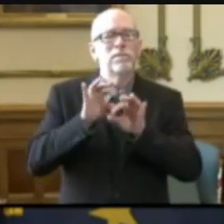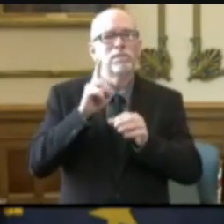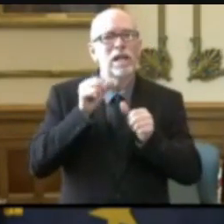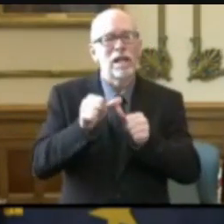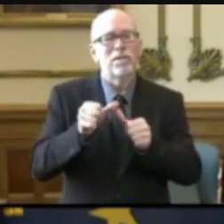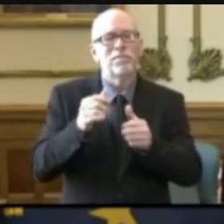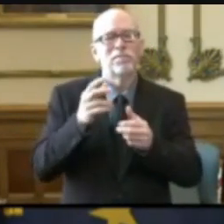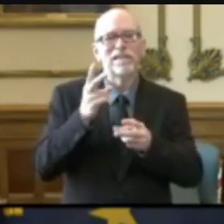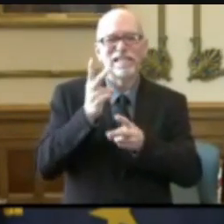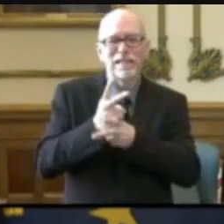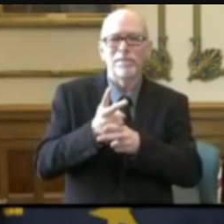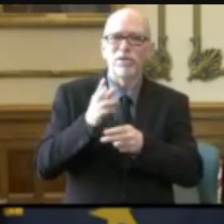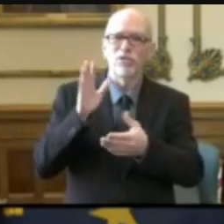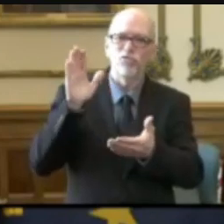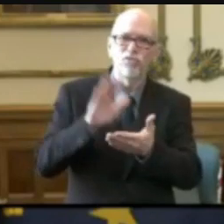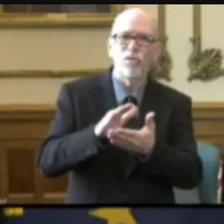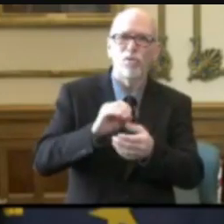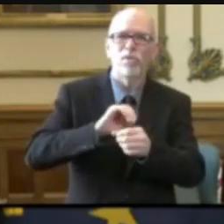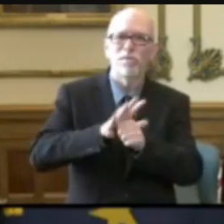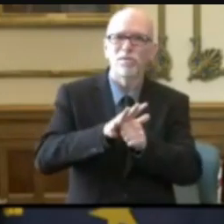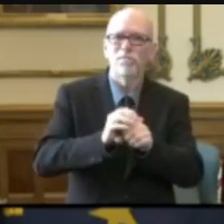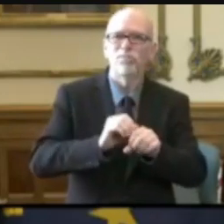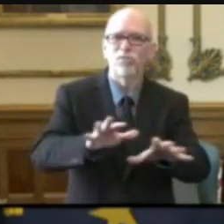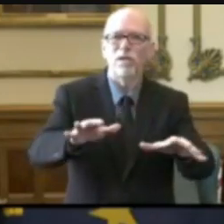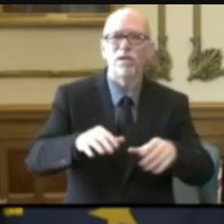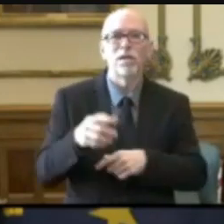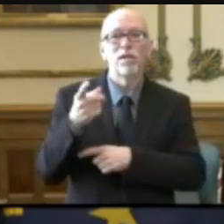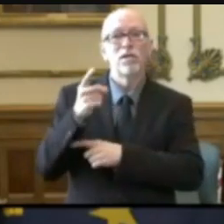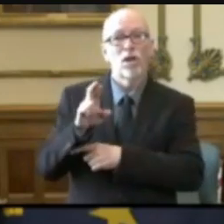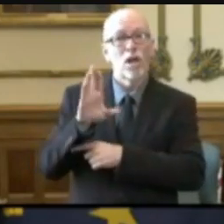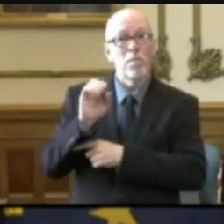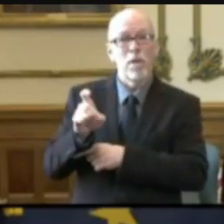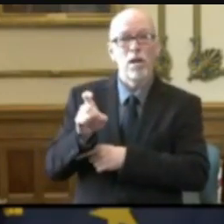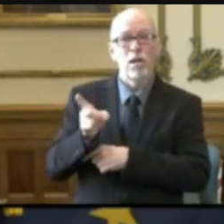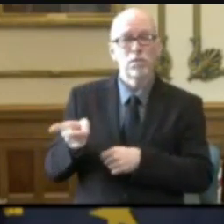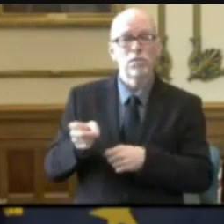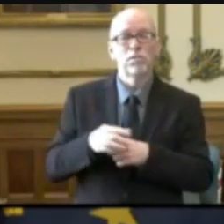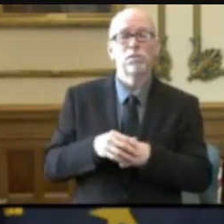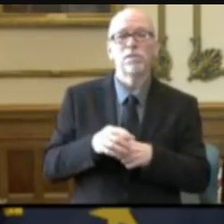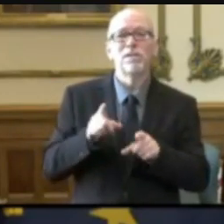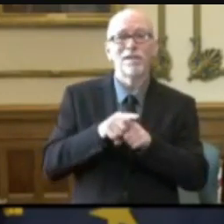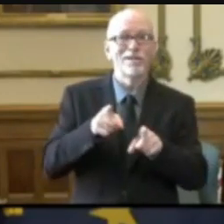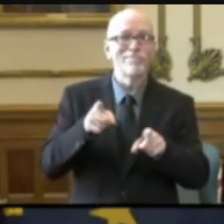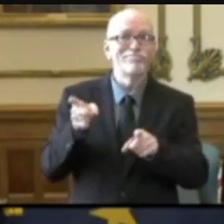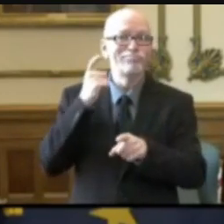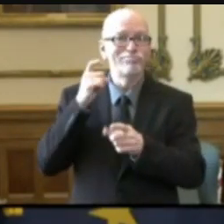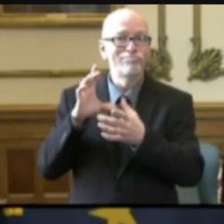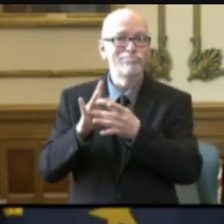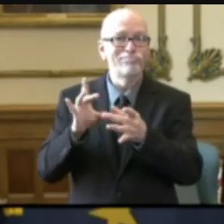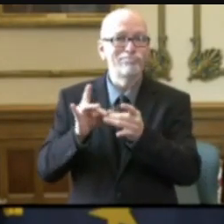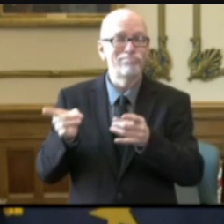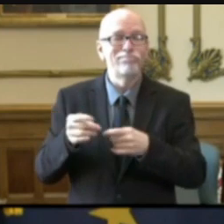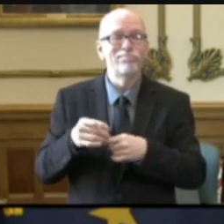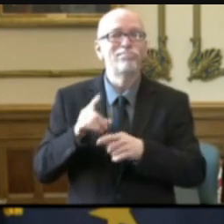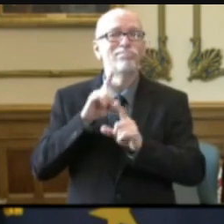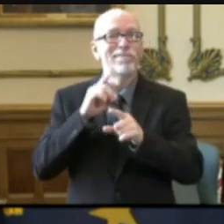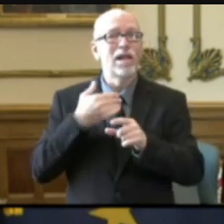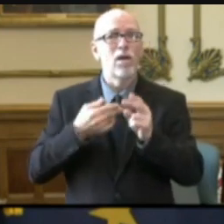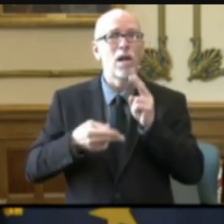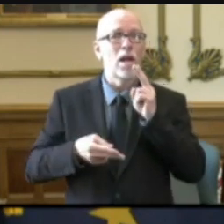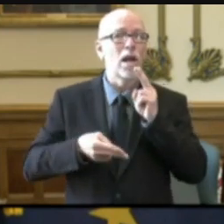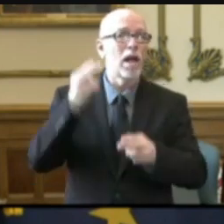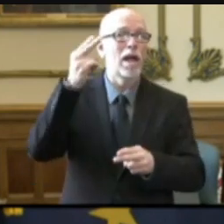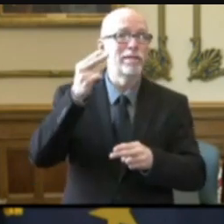spread, obviously, of COVID-19. Dr. Box, as you heard, just reported our